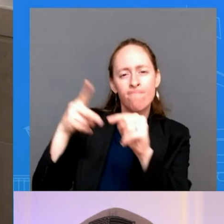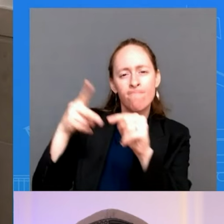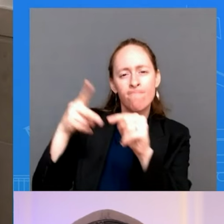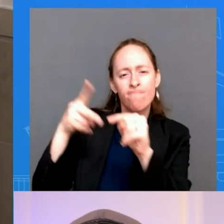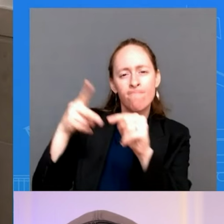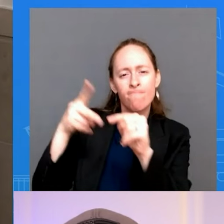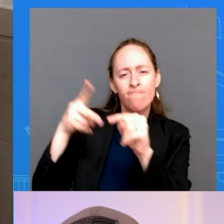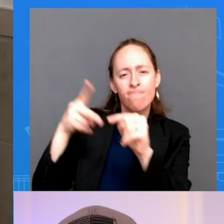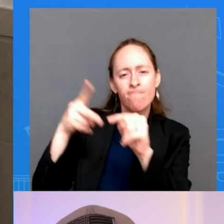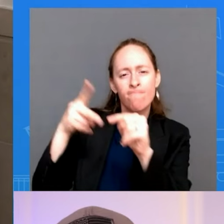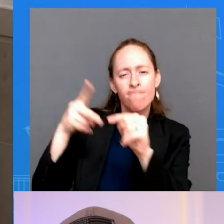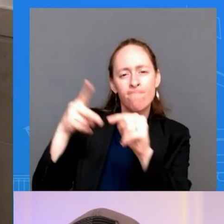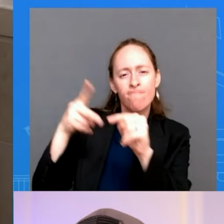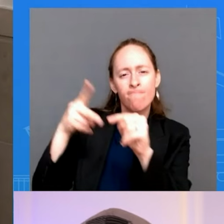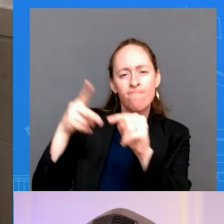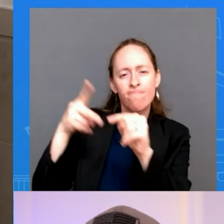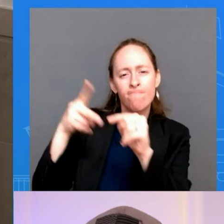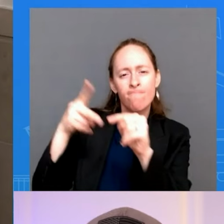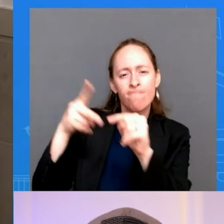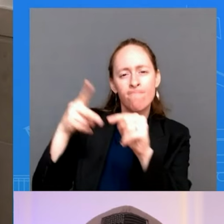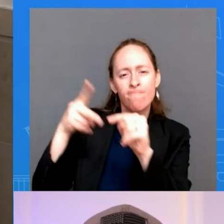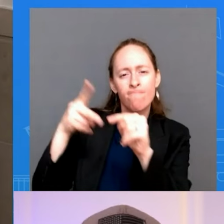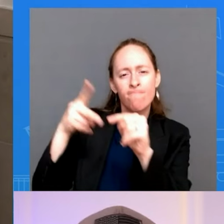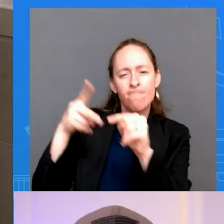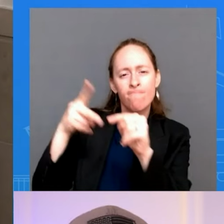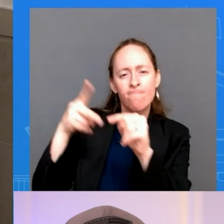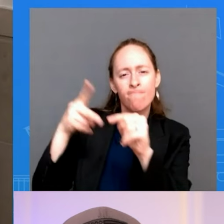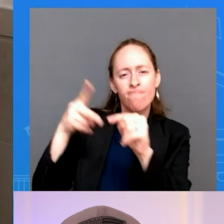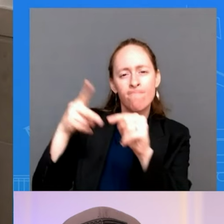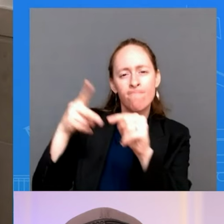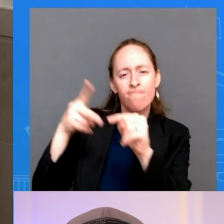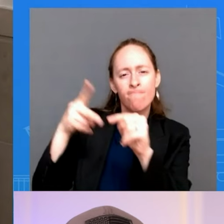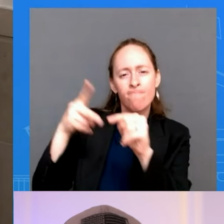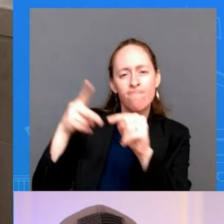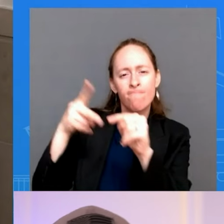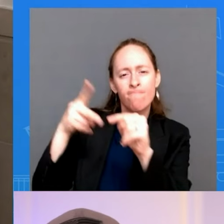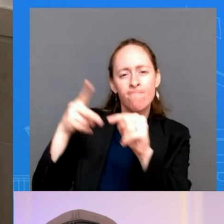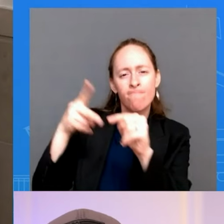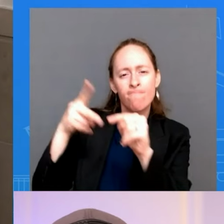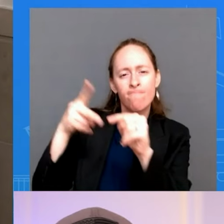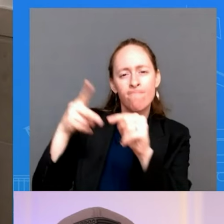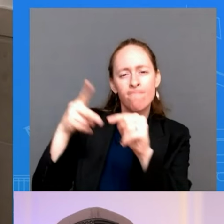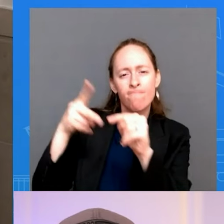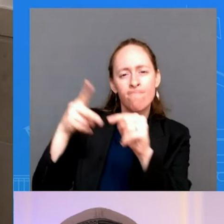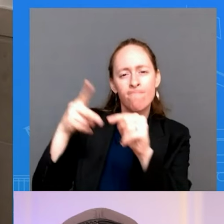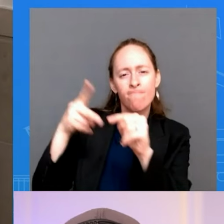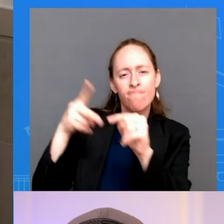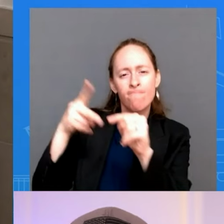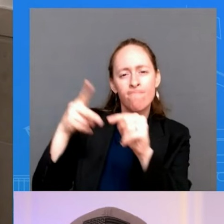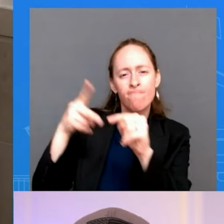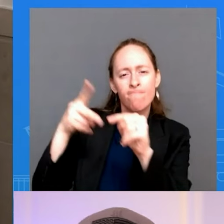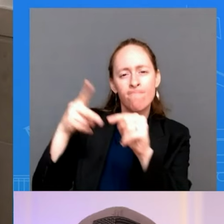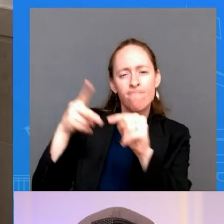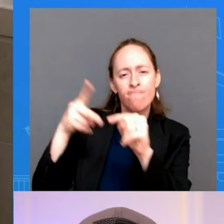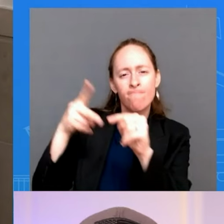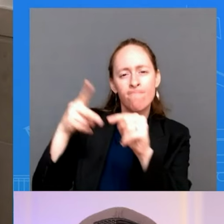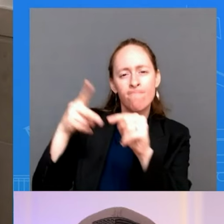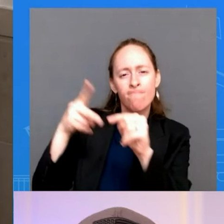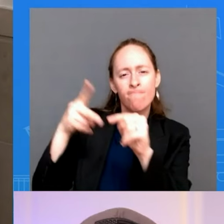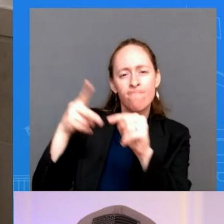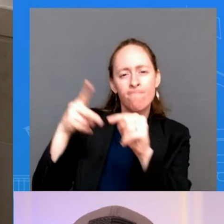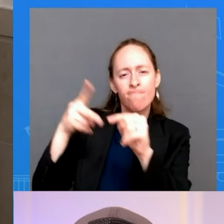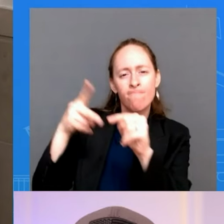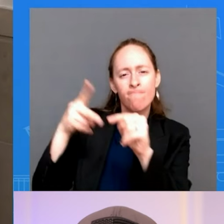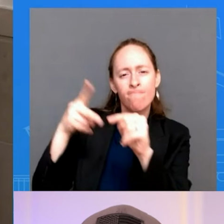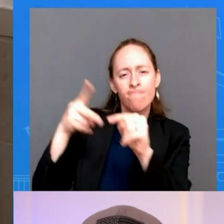hell she just said. I think a lot of people don't know what the hell she just said. For some reason, she's bringing up corporations, which the conversation wasn't about